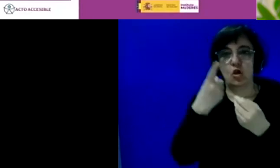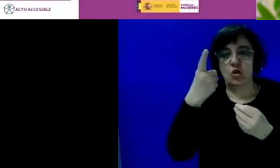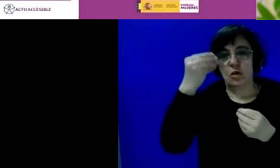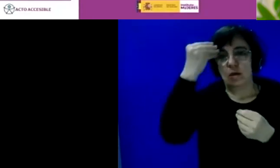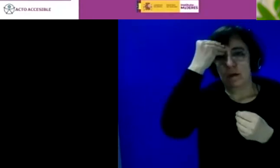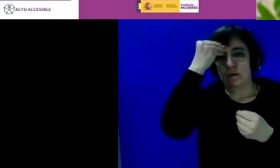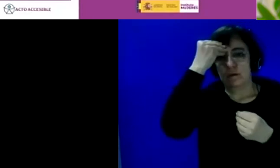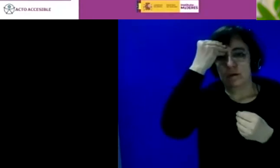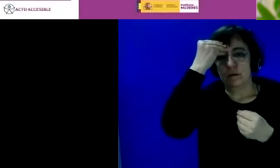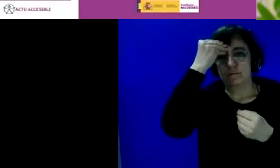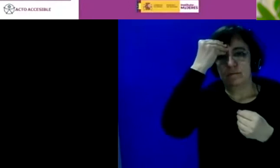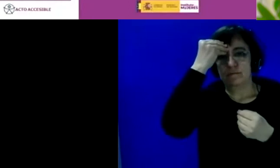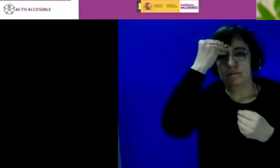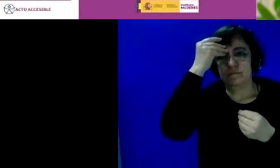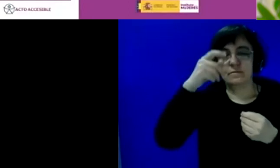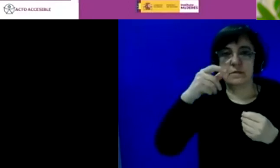in particular